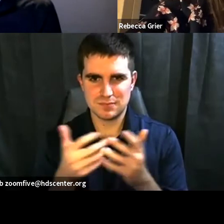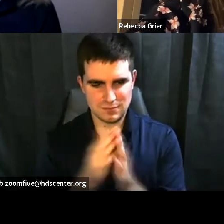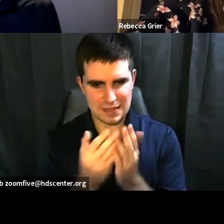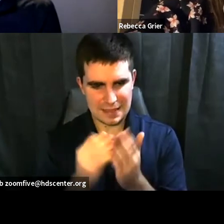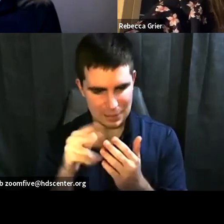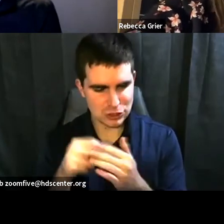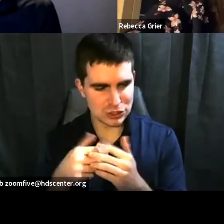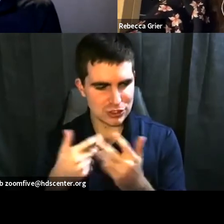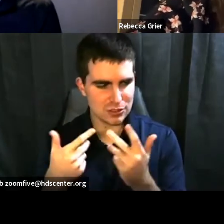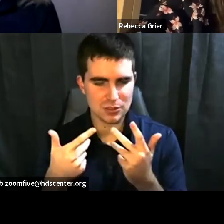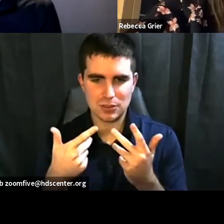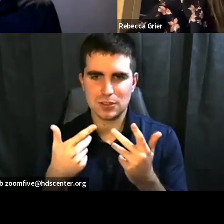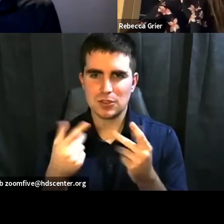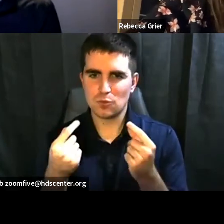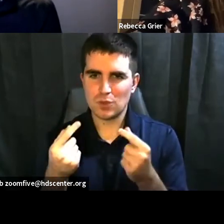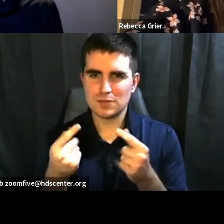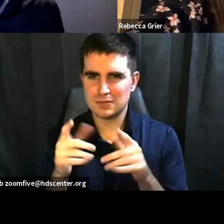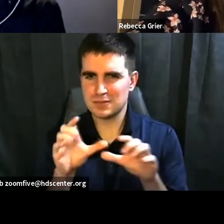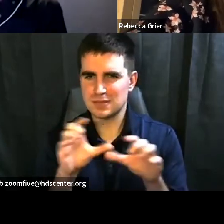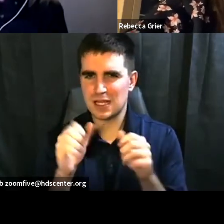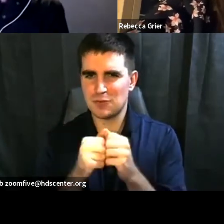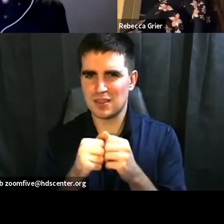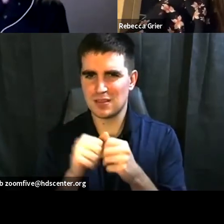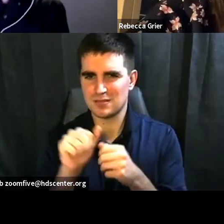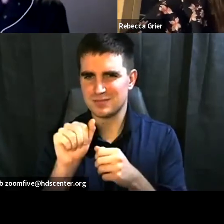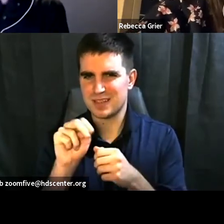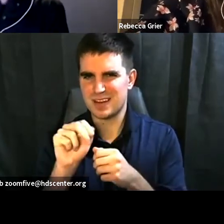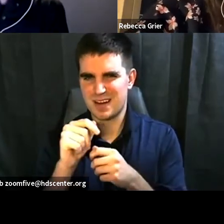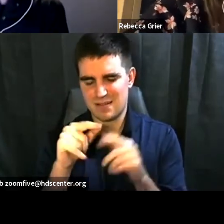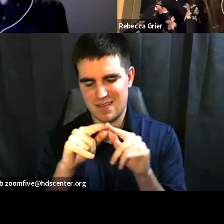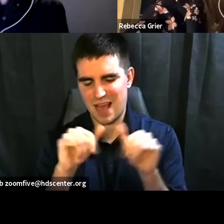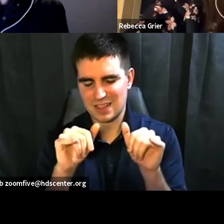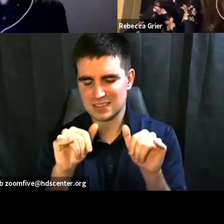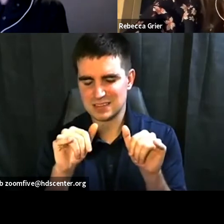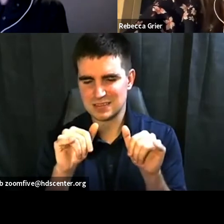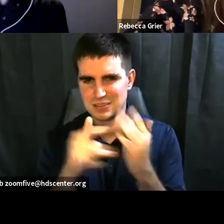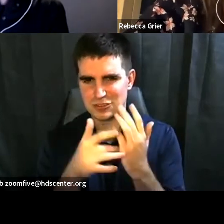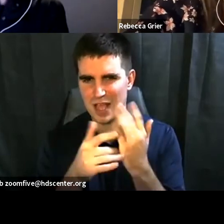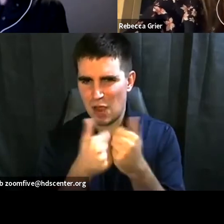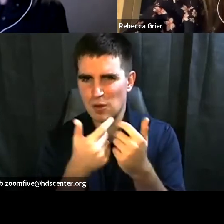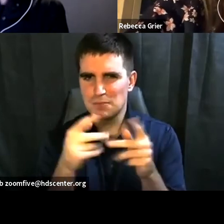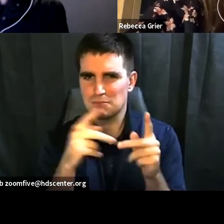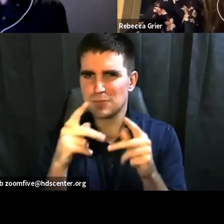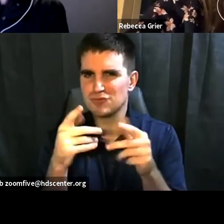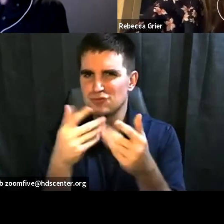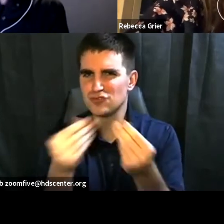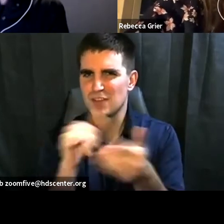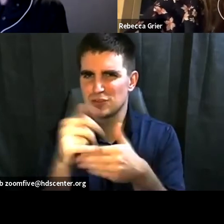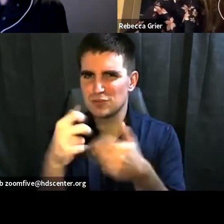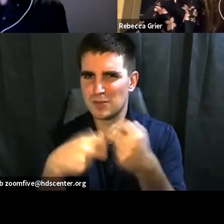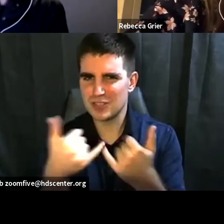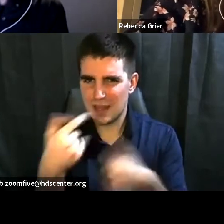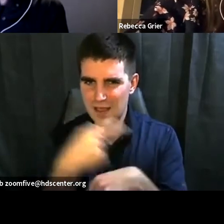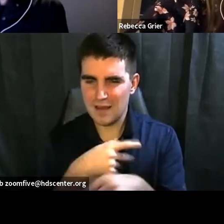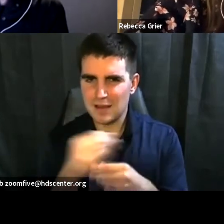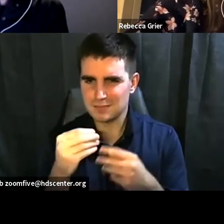done by analogous technologies, acknowledges how are people solving those problems today and